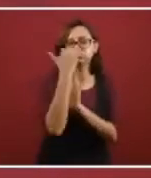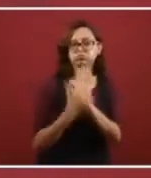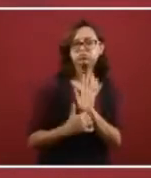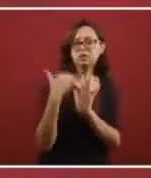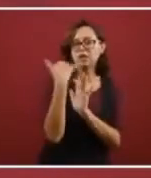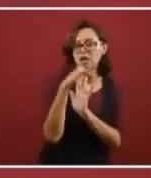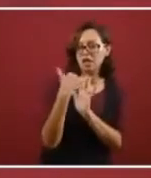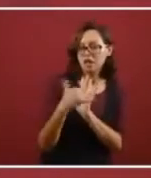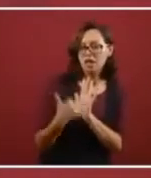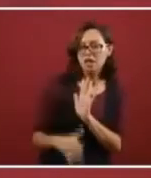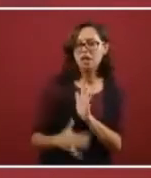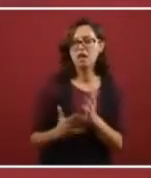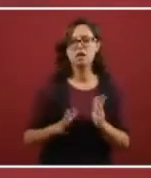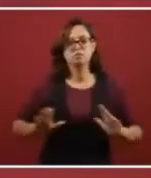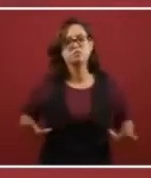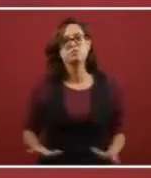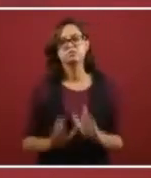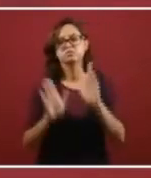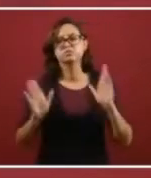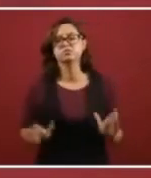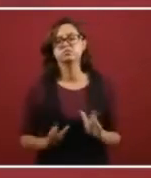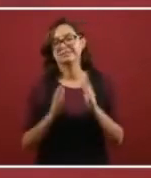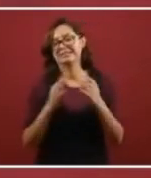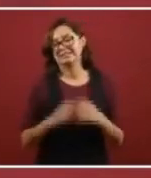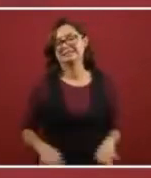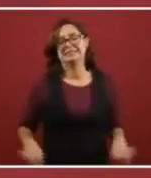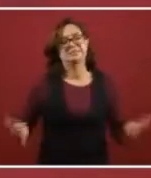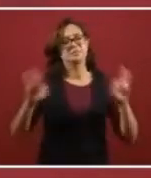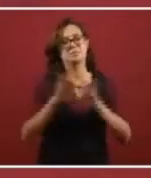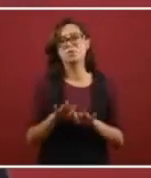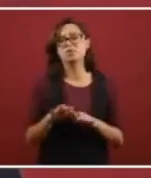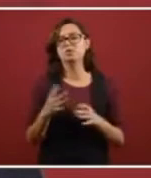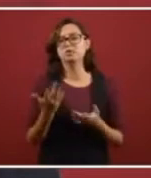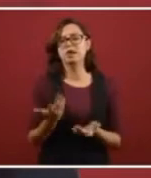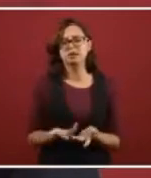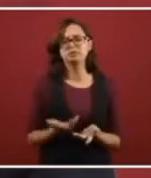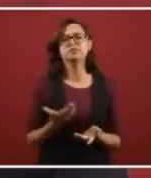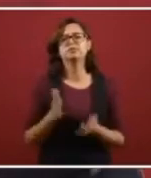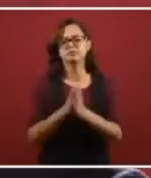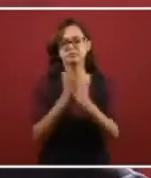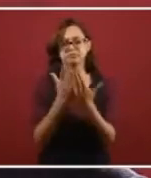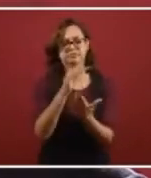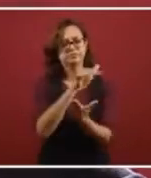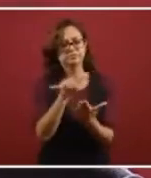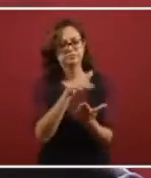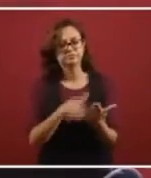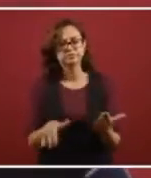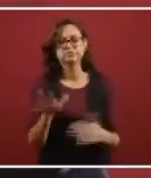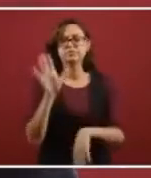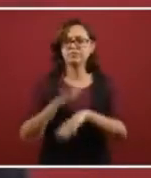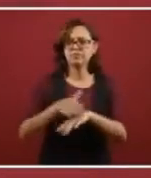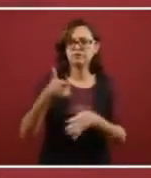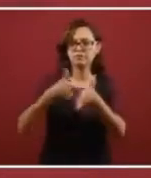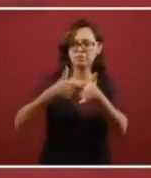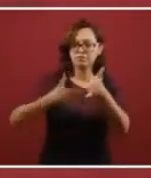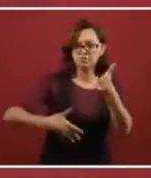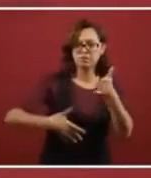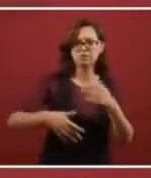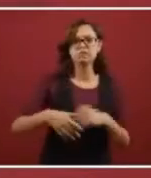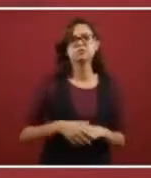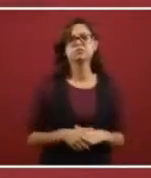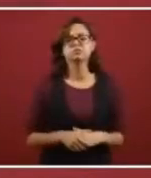basic text better elemental with an accessible price